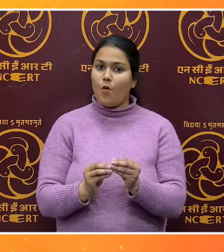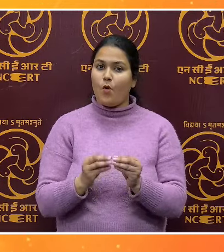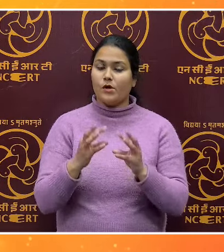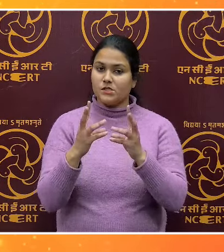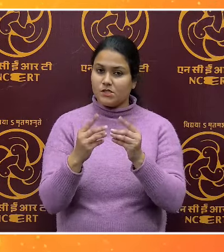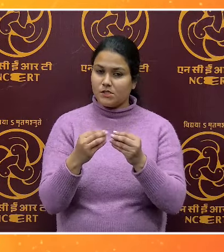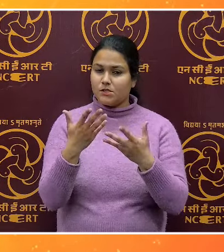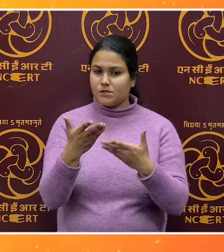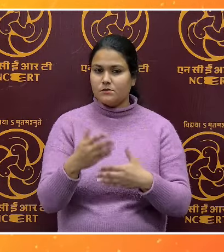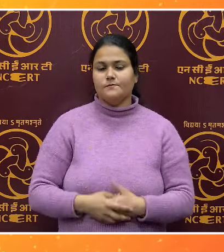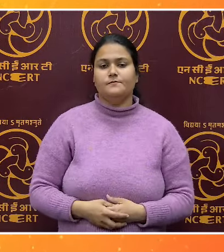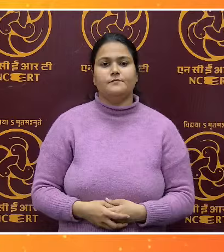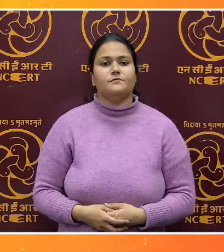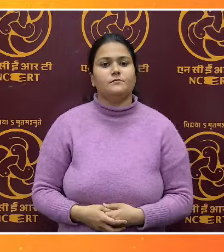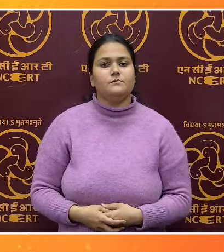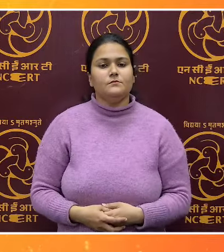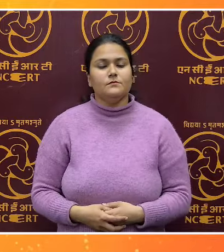number.